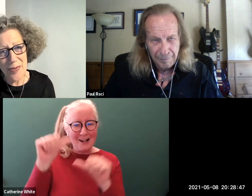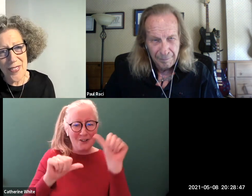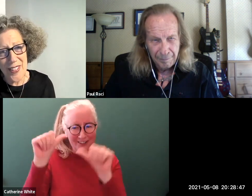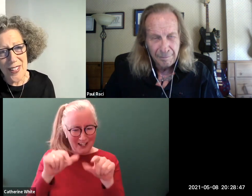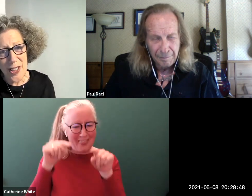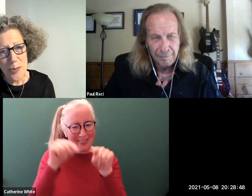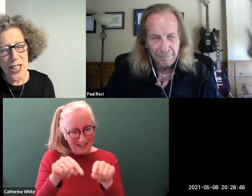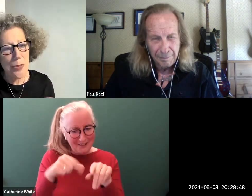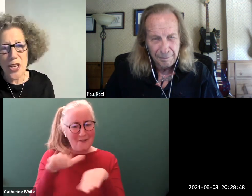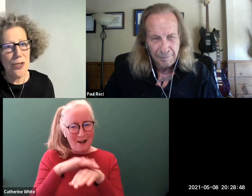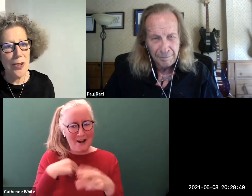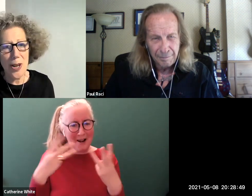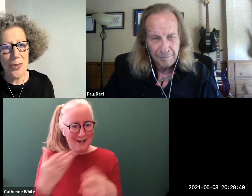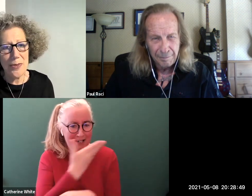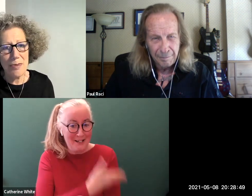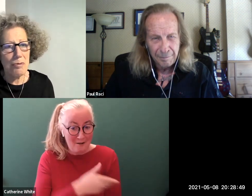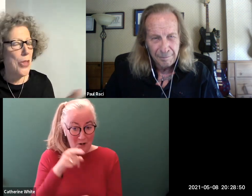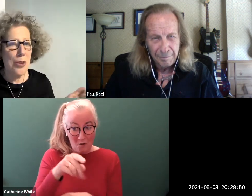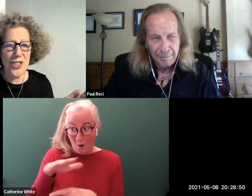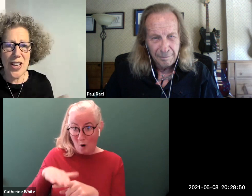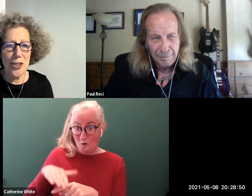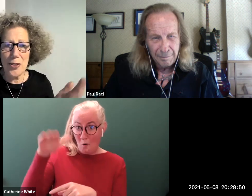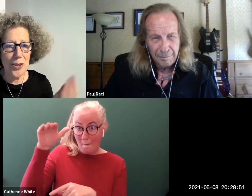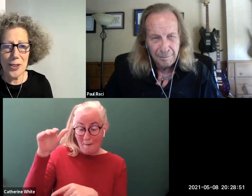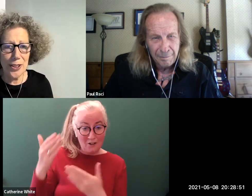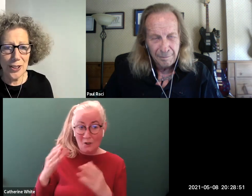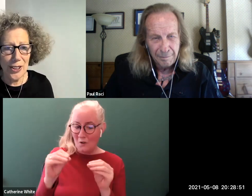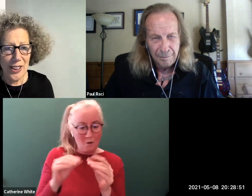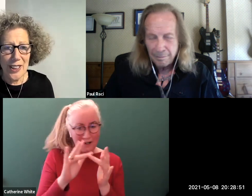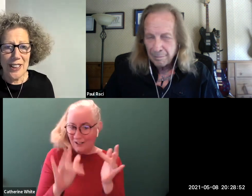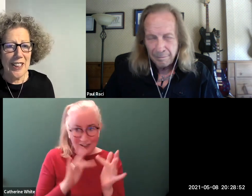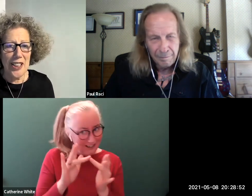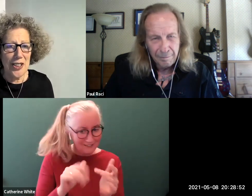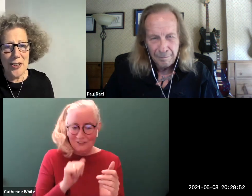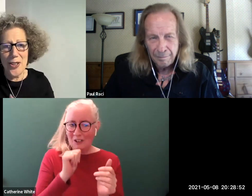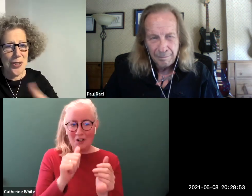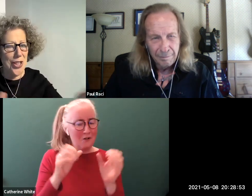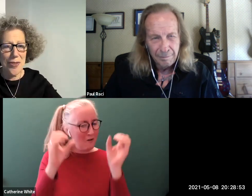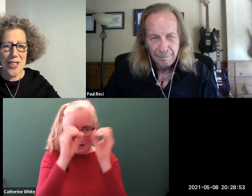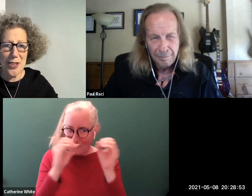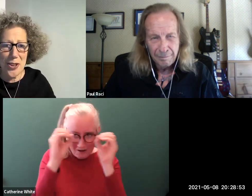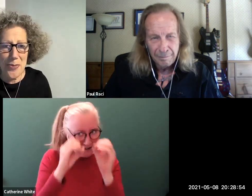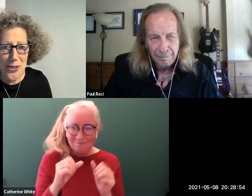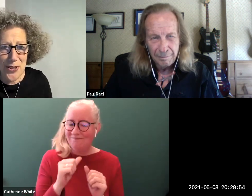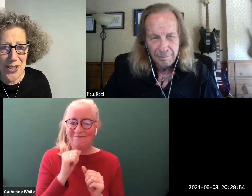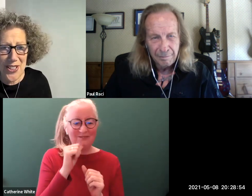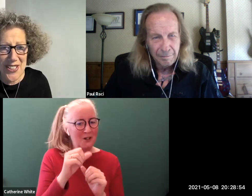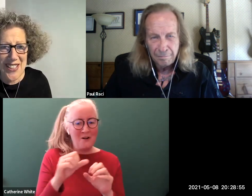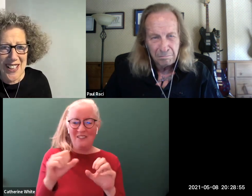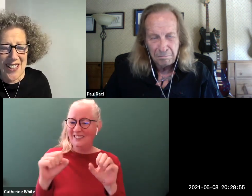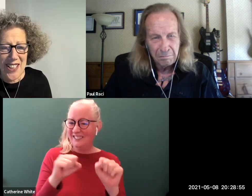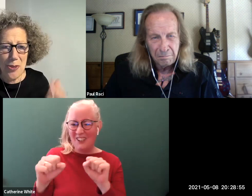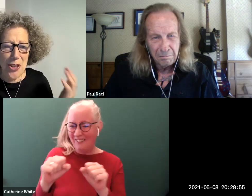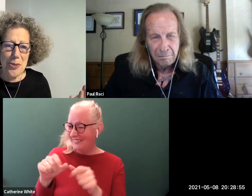start. Hmm. Because when you grew up, no internet, no Google, no services on